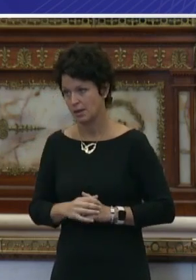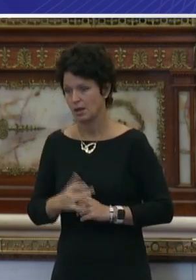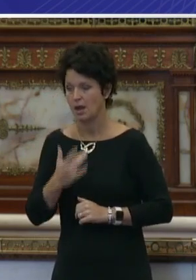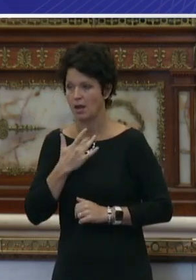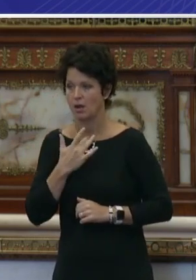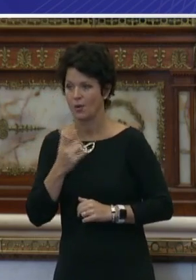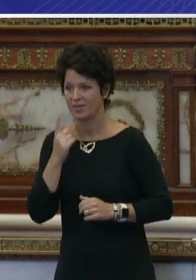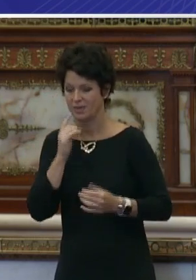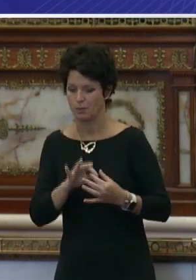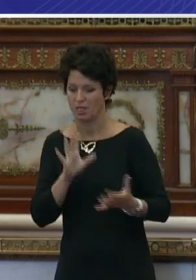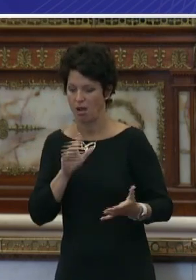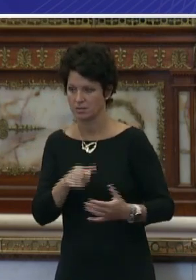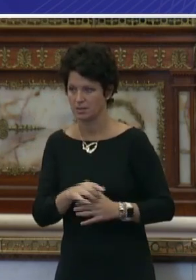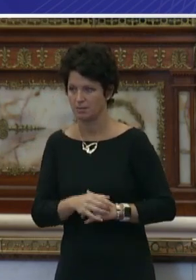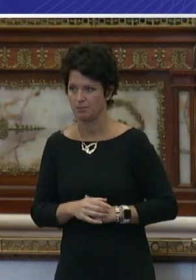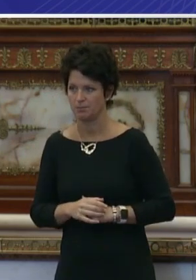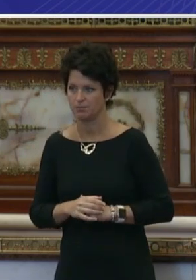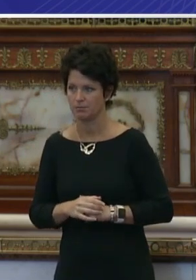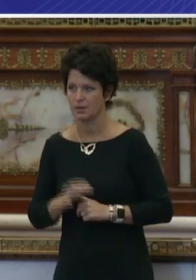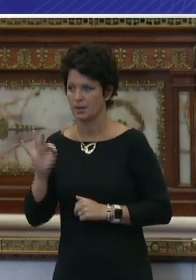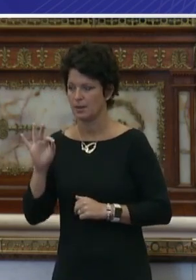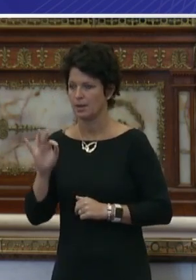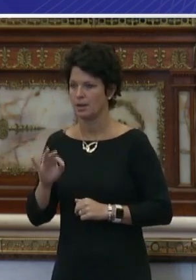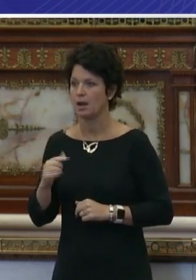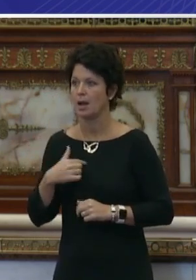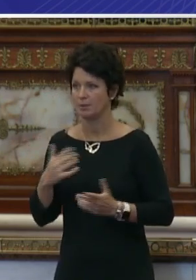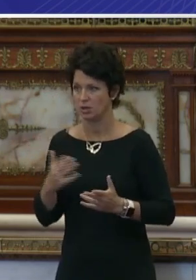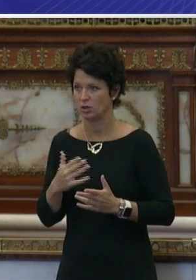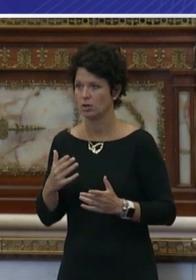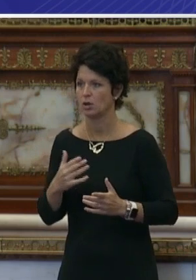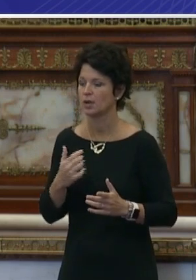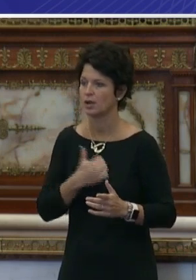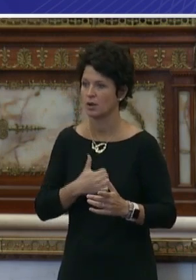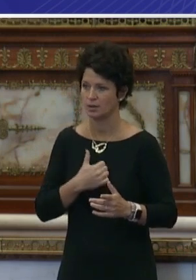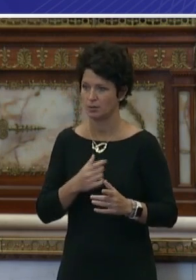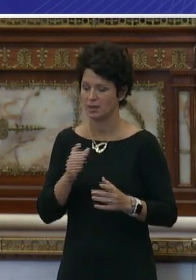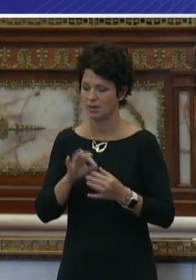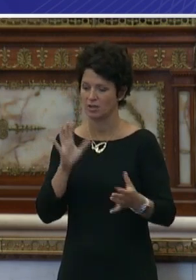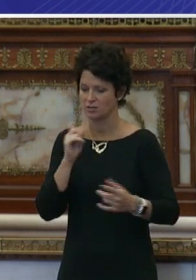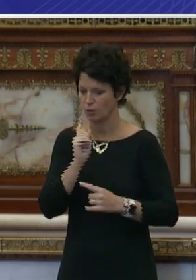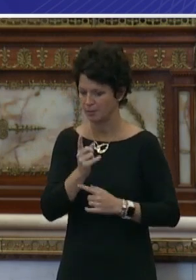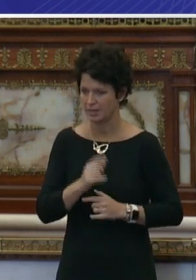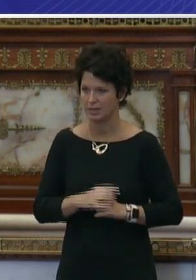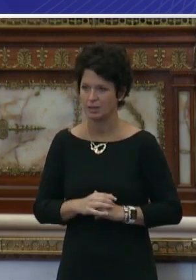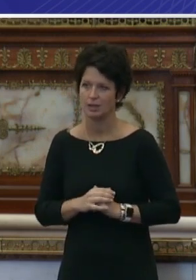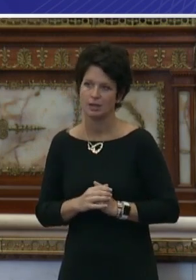Uh-oh, we may have lost Pastor Tyler. Yeah. Okay, I'm sorry, we lost you for a minute.